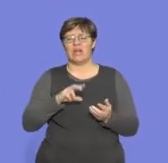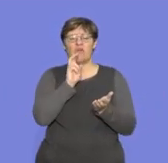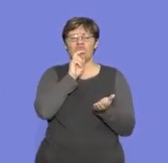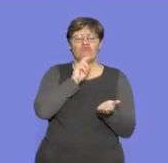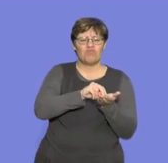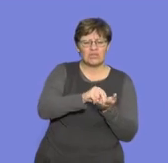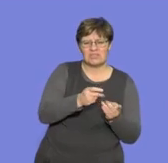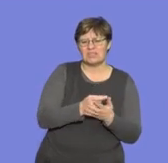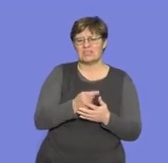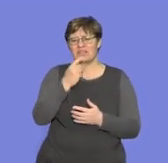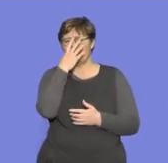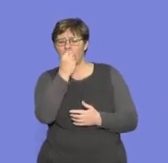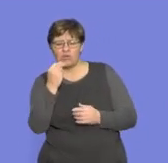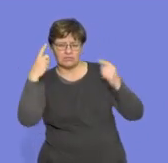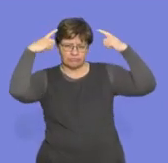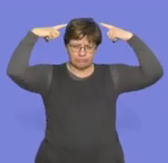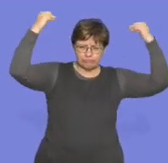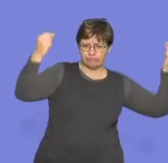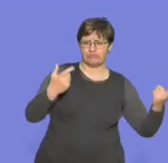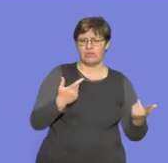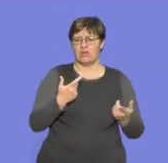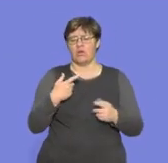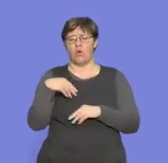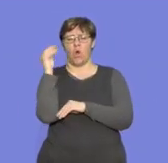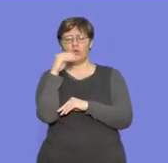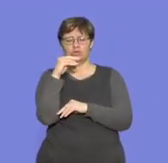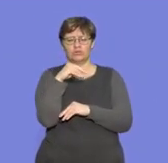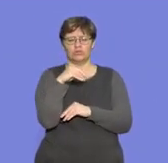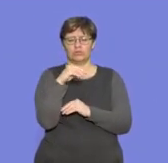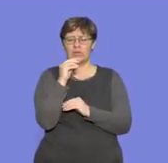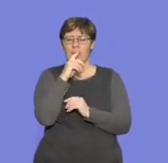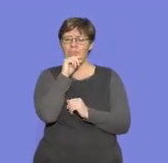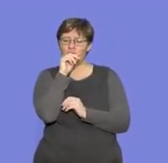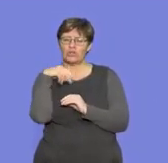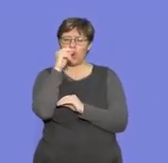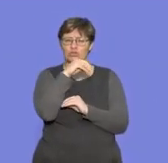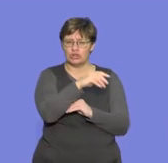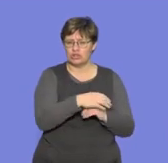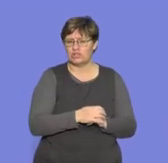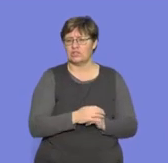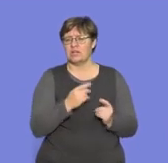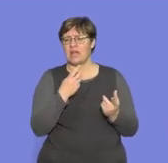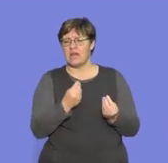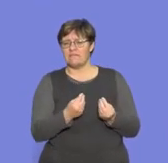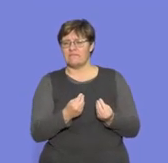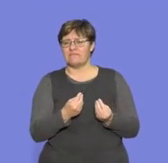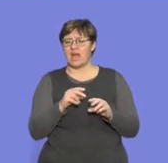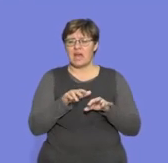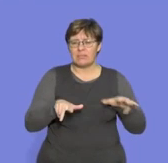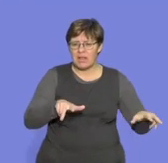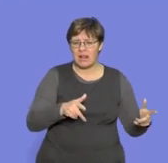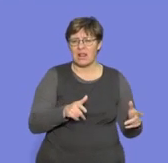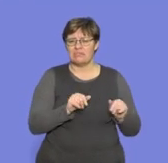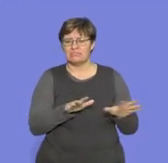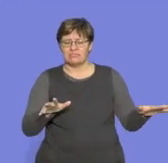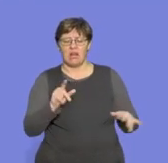got fox, jackal, you've got many reptiles, you've got many reptiles, and you've got some endemic scatters of larks.